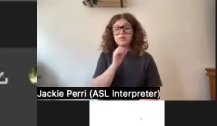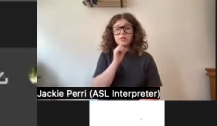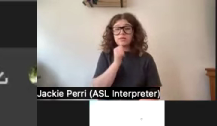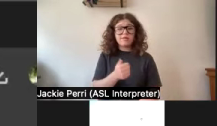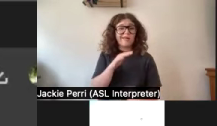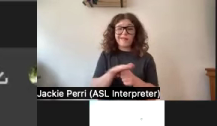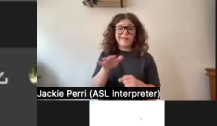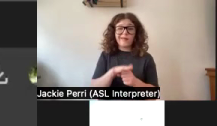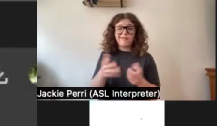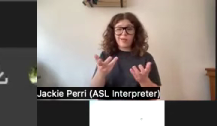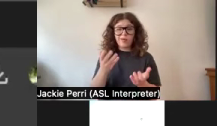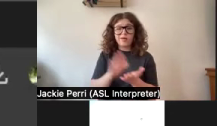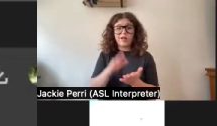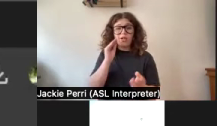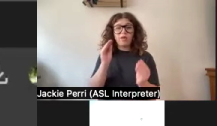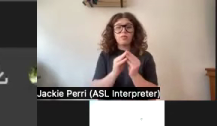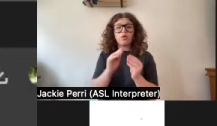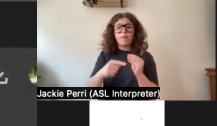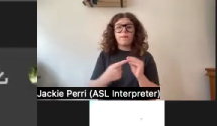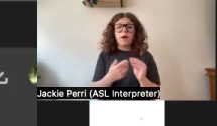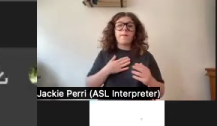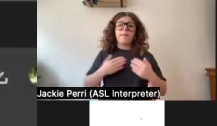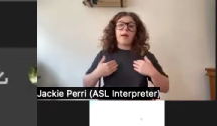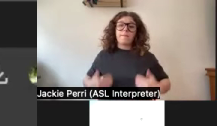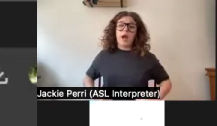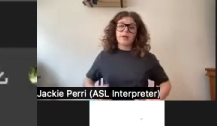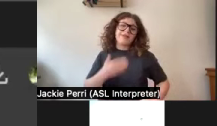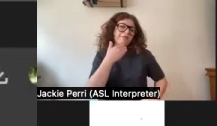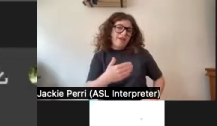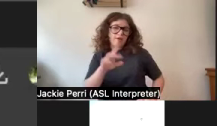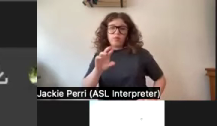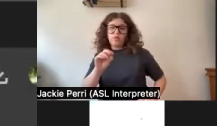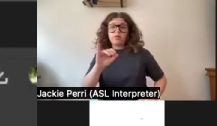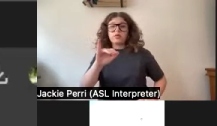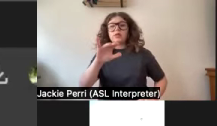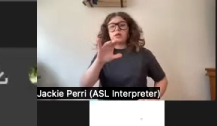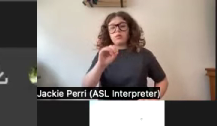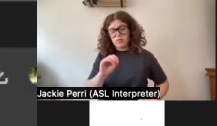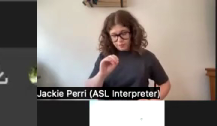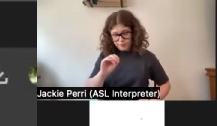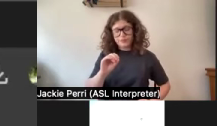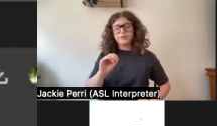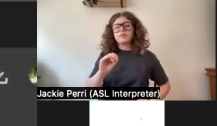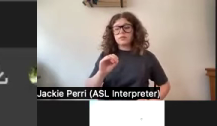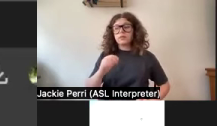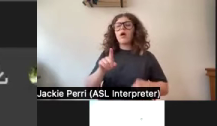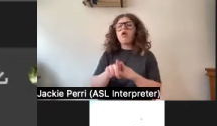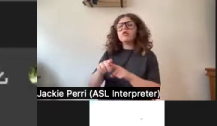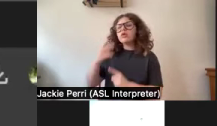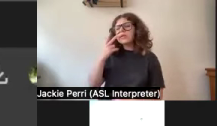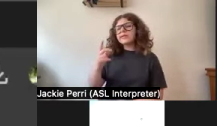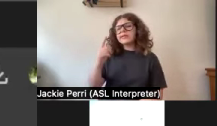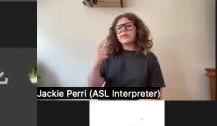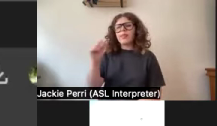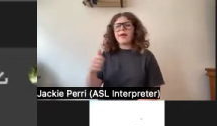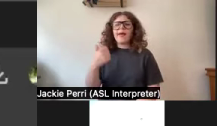to learn more about my body. Am, Thank you, Rocio. También hay otro But I en also español. see Dice, something else in ah, Spanish. It